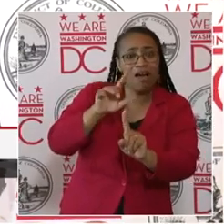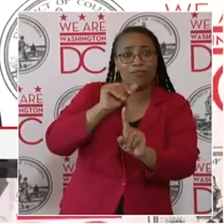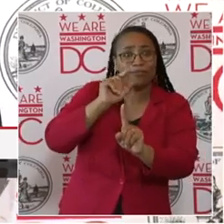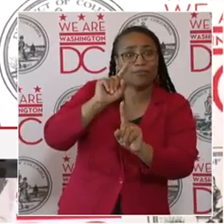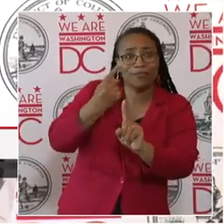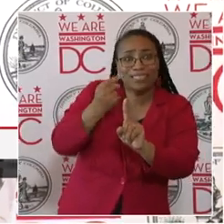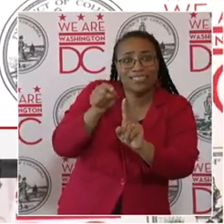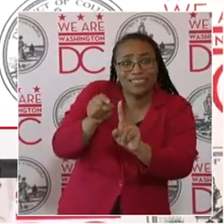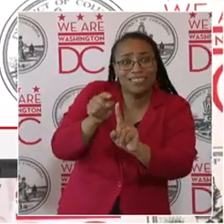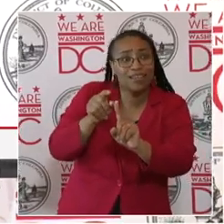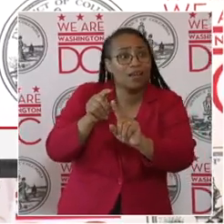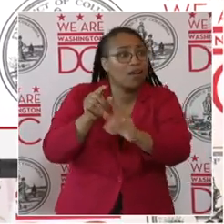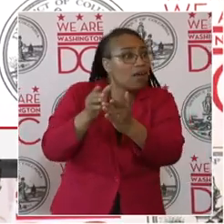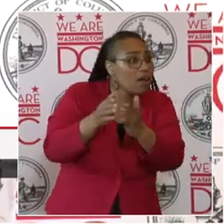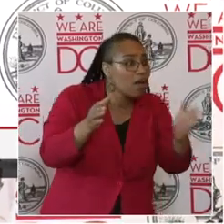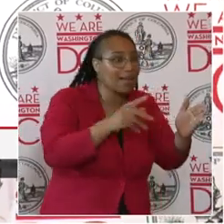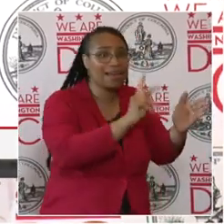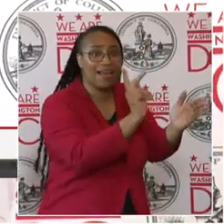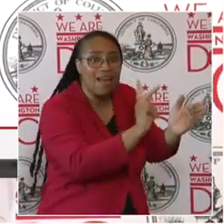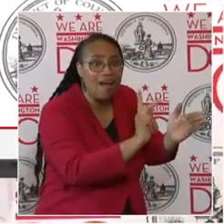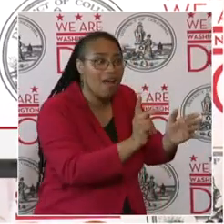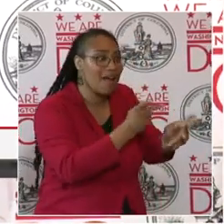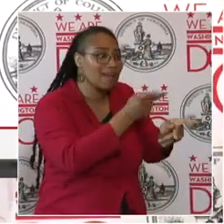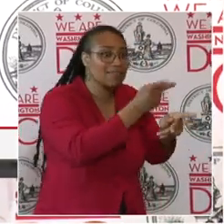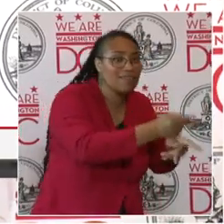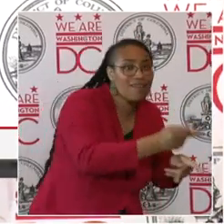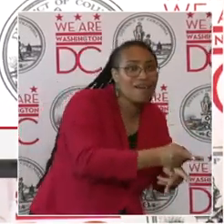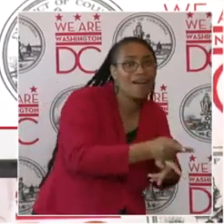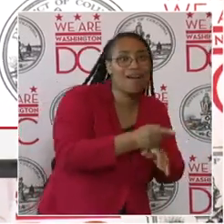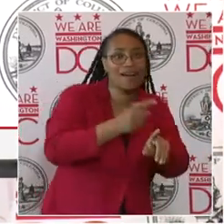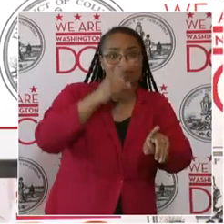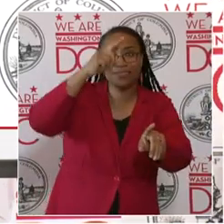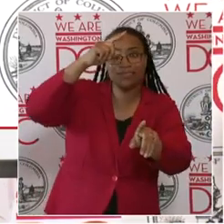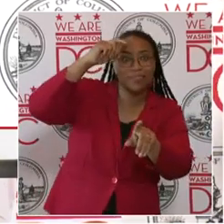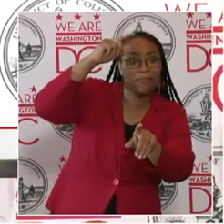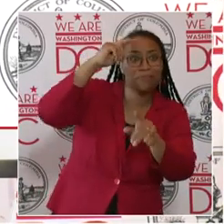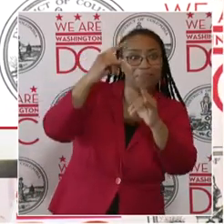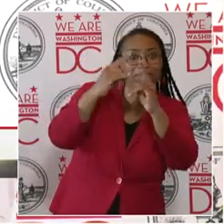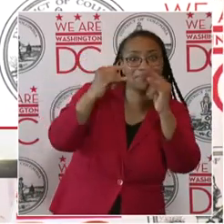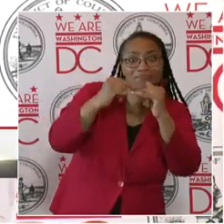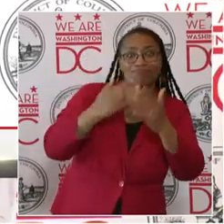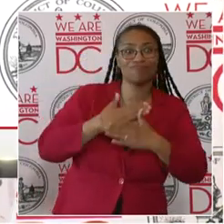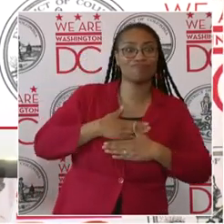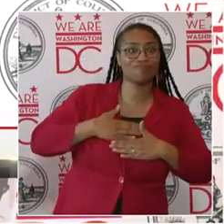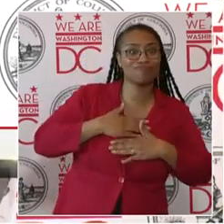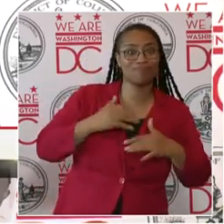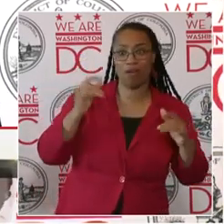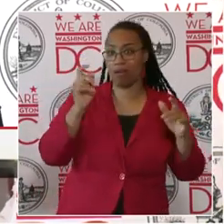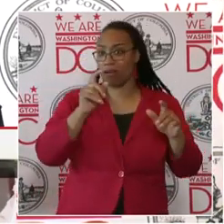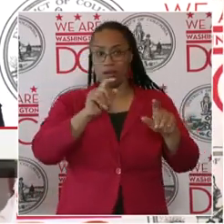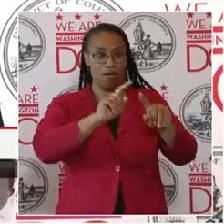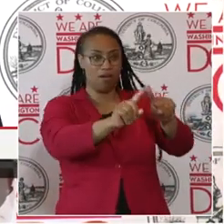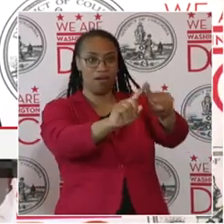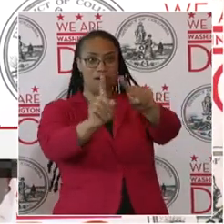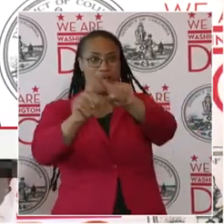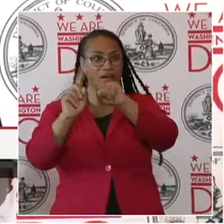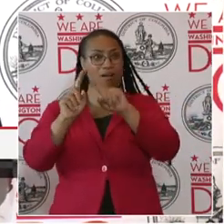pre-K, aftercare, and summer slots with recreation for all than